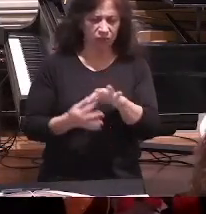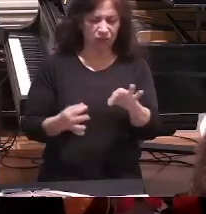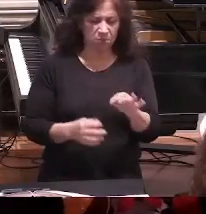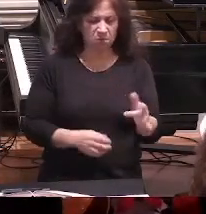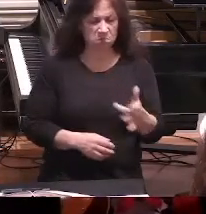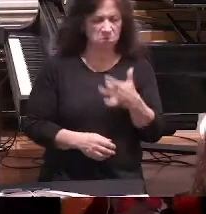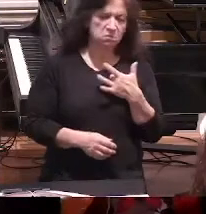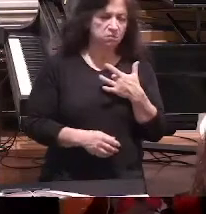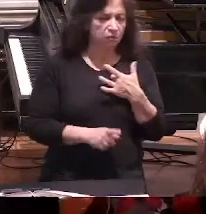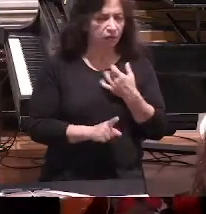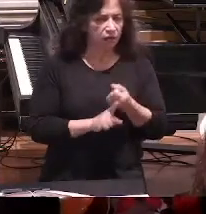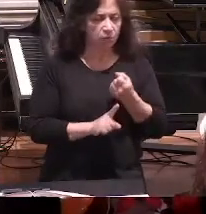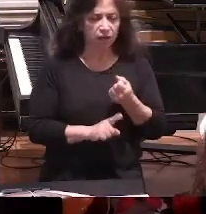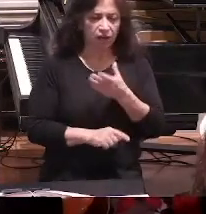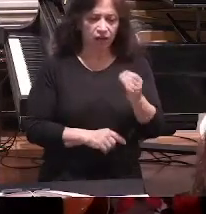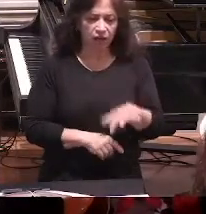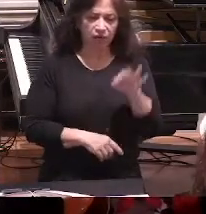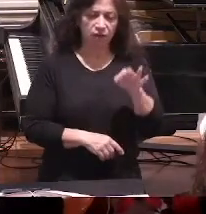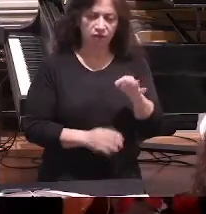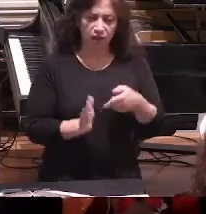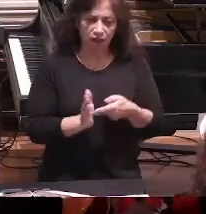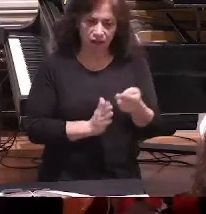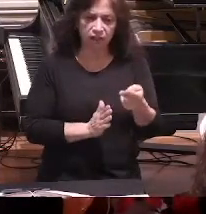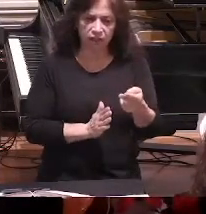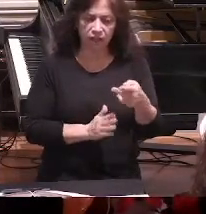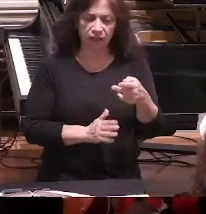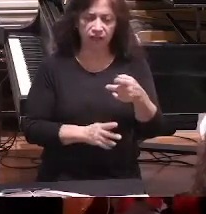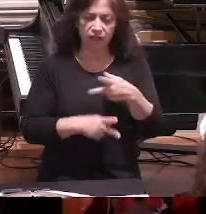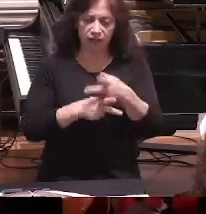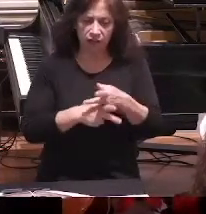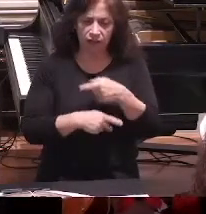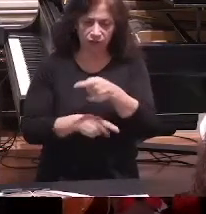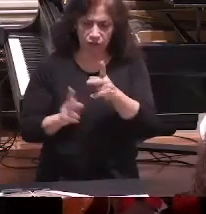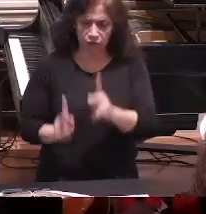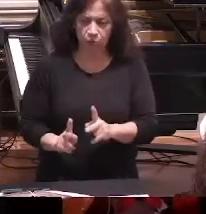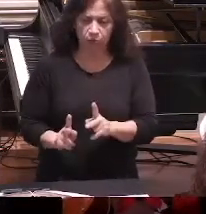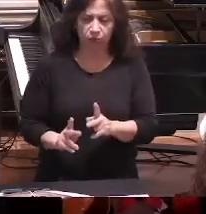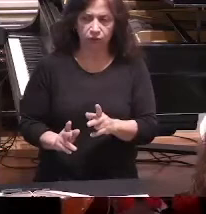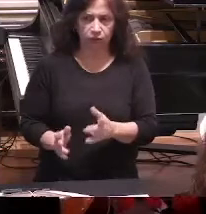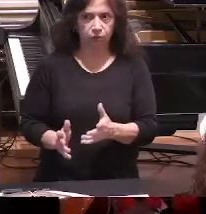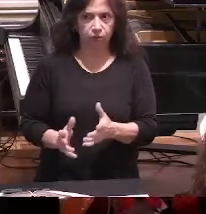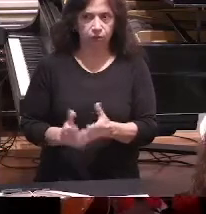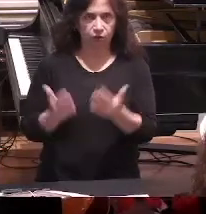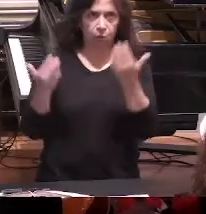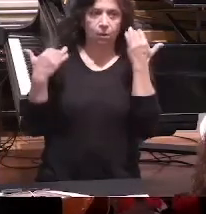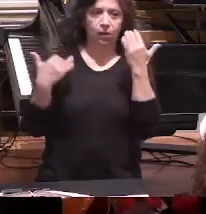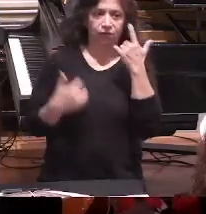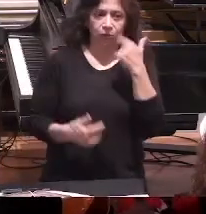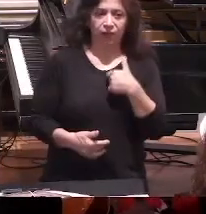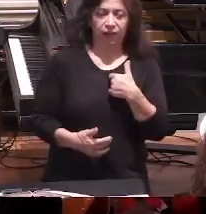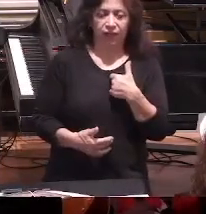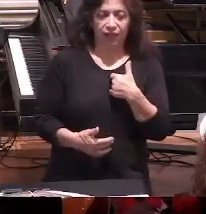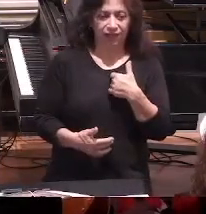and I found the honesty and the care of this human being almost too much to bear, at least in